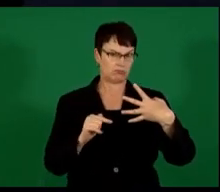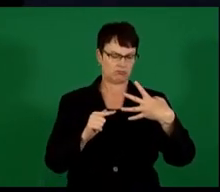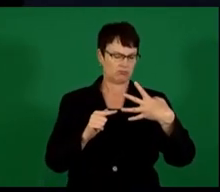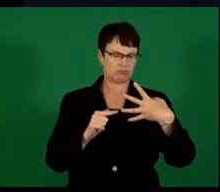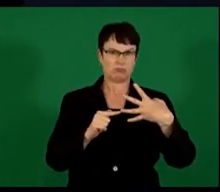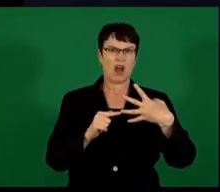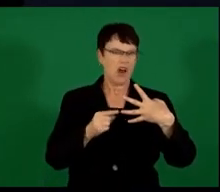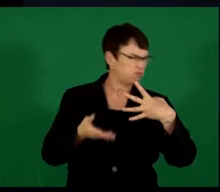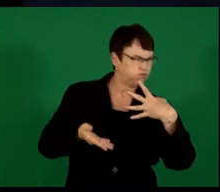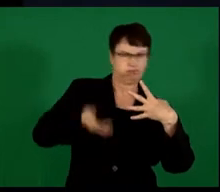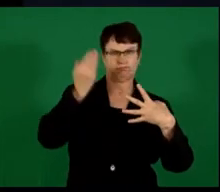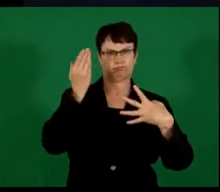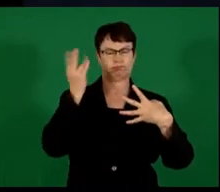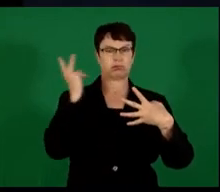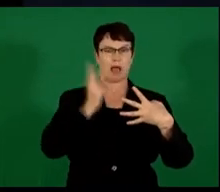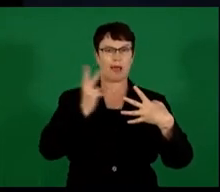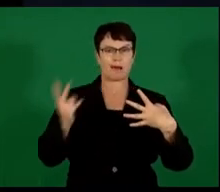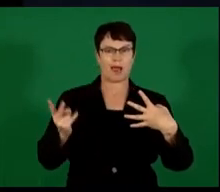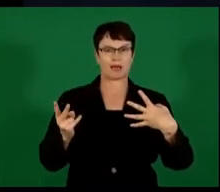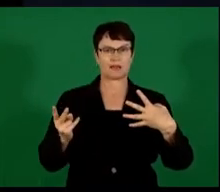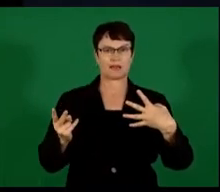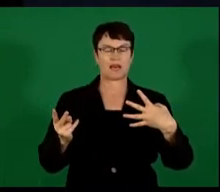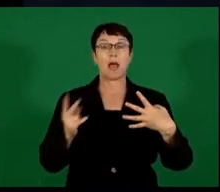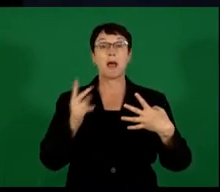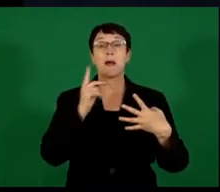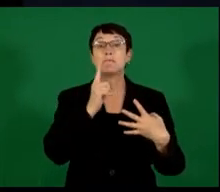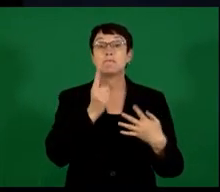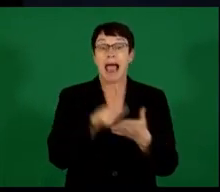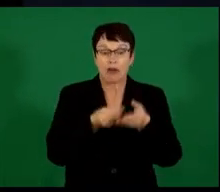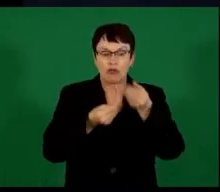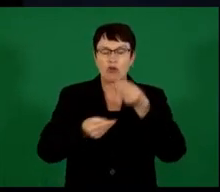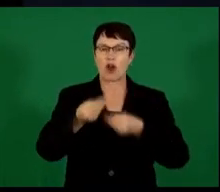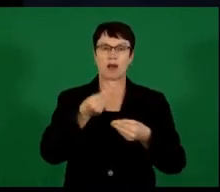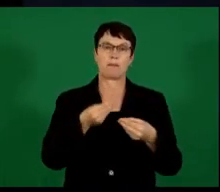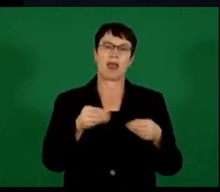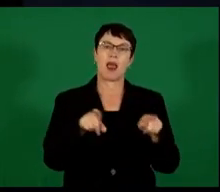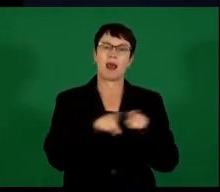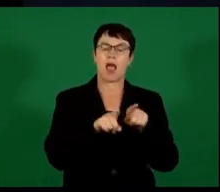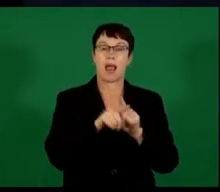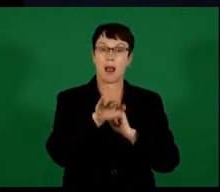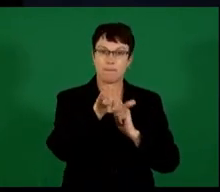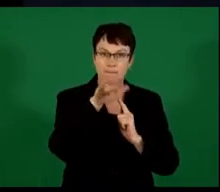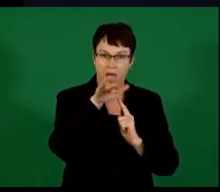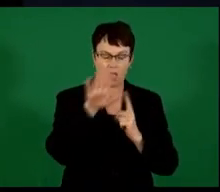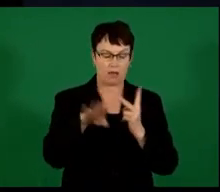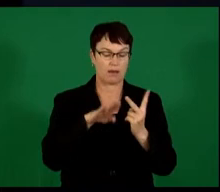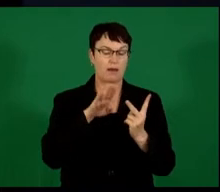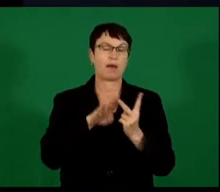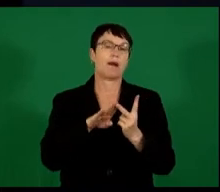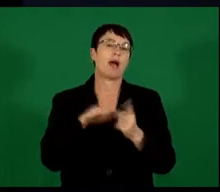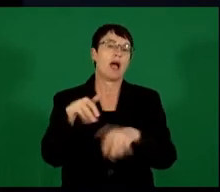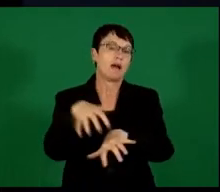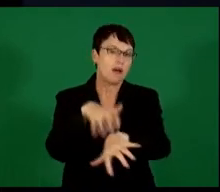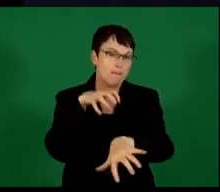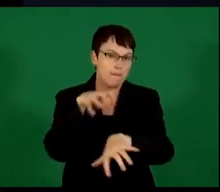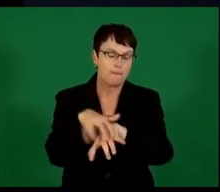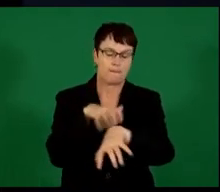very strongly that came from very particular sectors in the economy, finance, agriculture, transport sector.